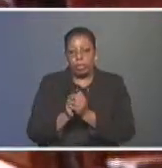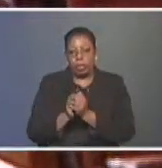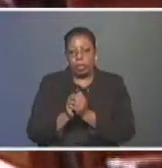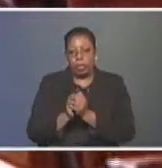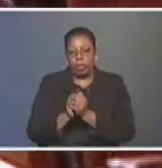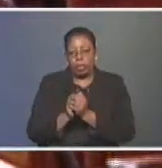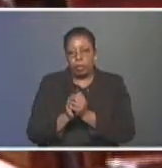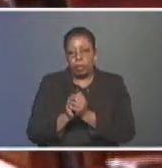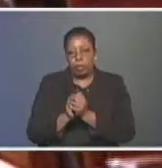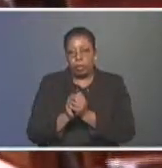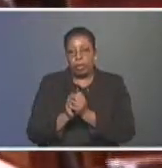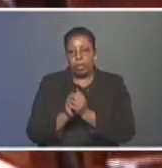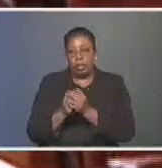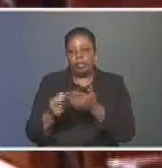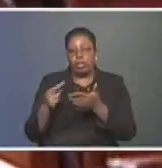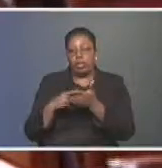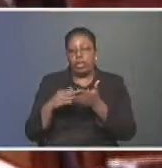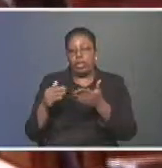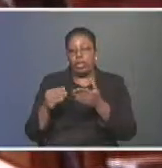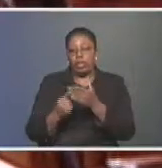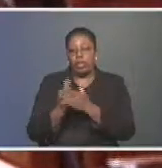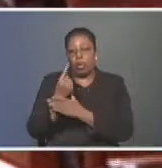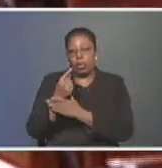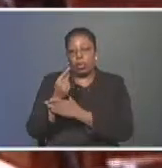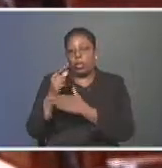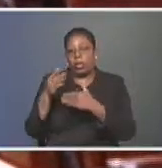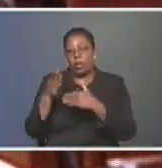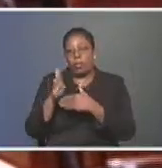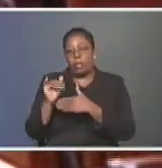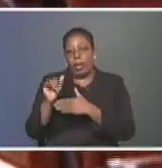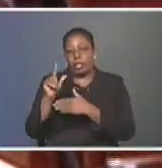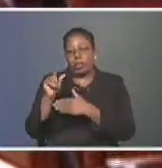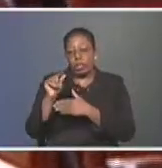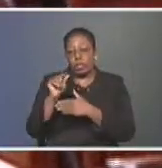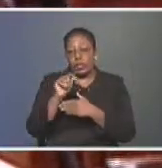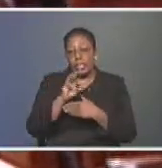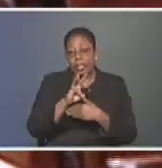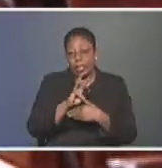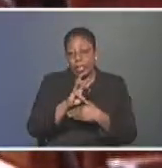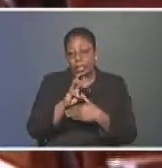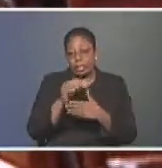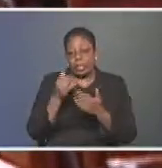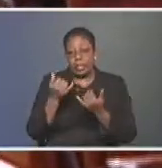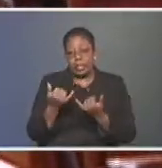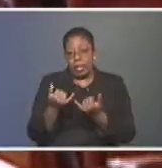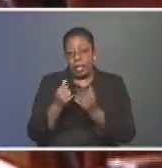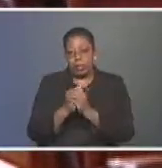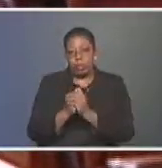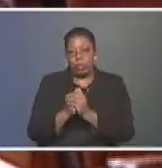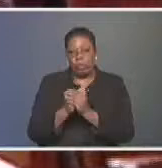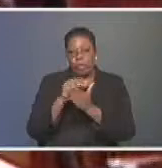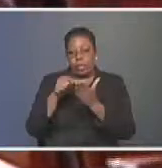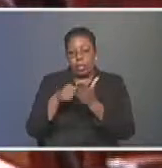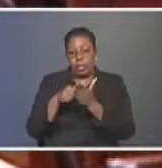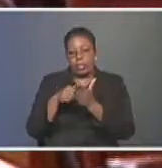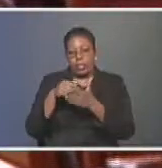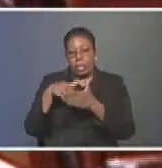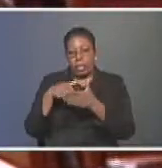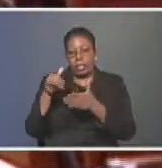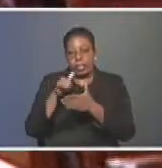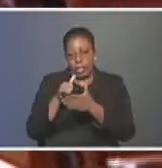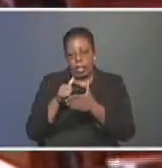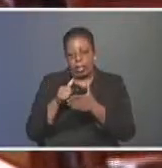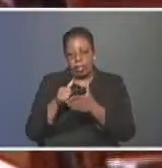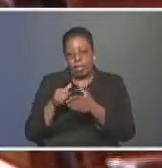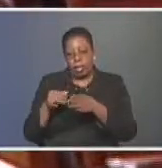of 1.5% by 2026. Now, while this forecast is in line with the one presented